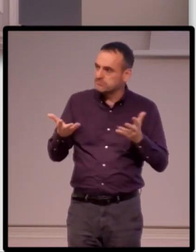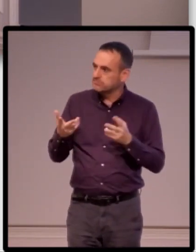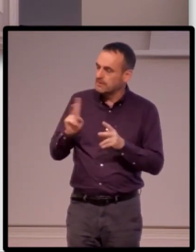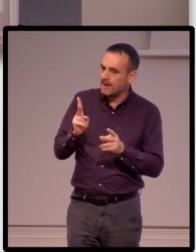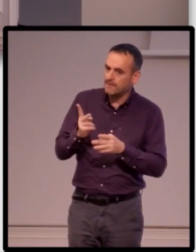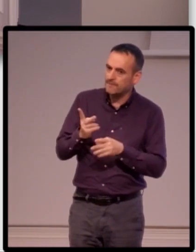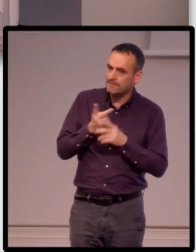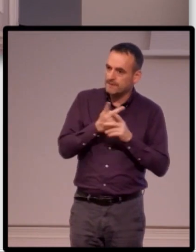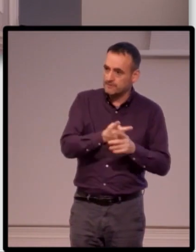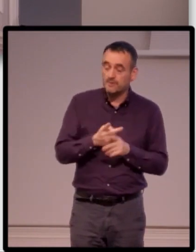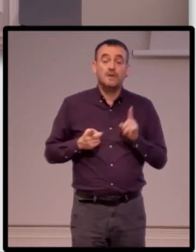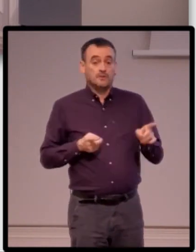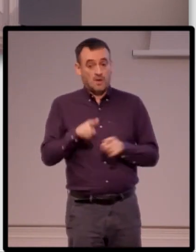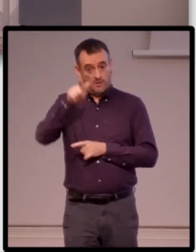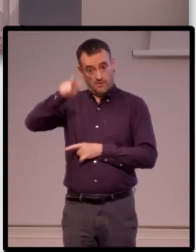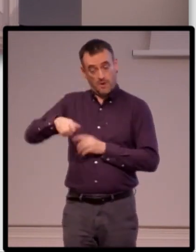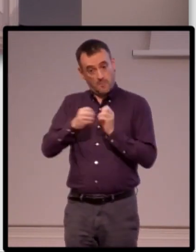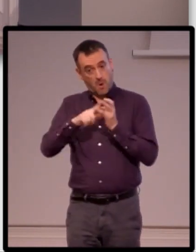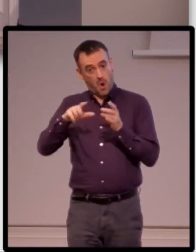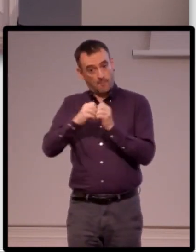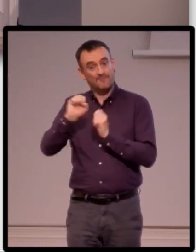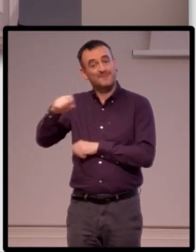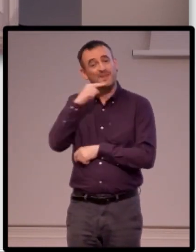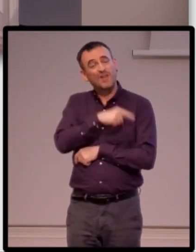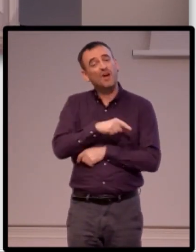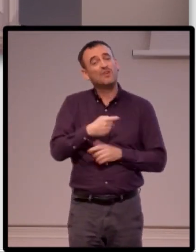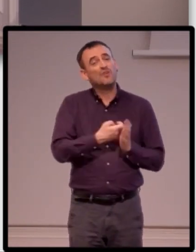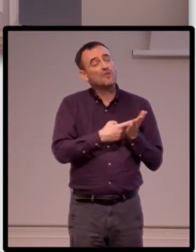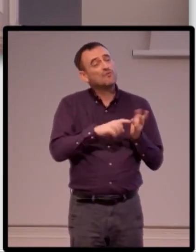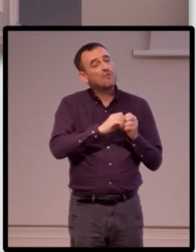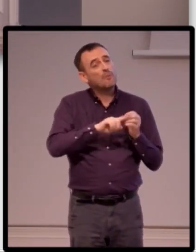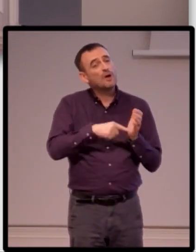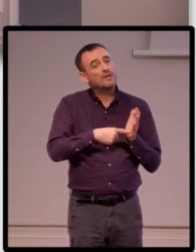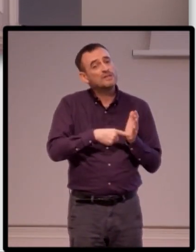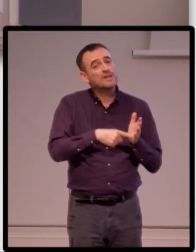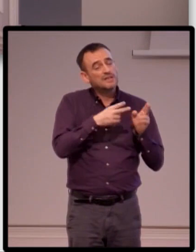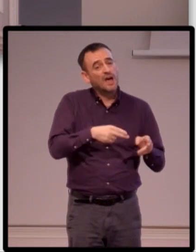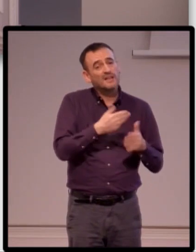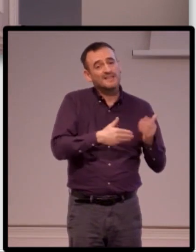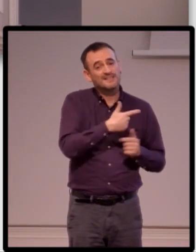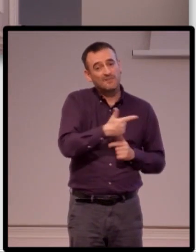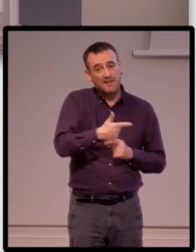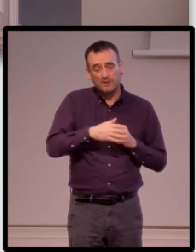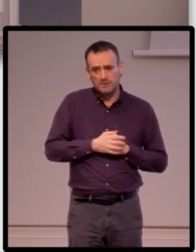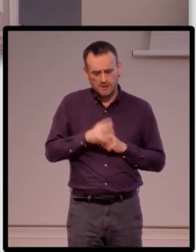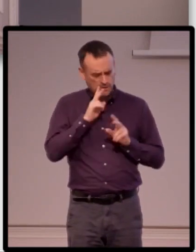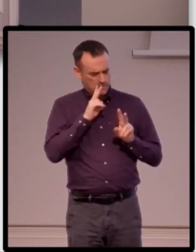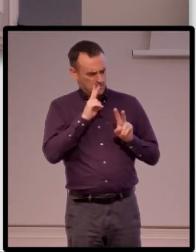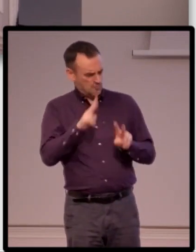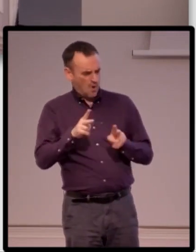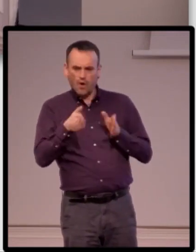So Bob, whose son Robert died in 1977, was moved by the sight of parents sleeping in corridors to be near their